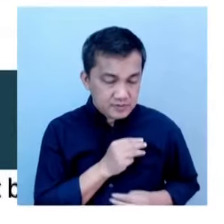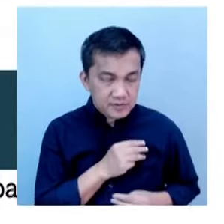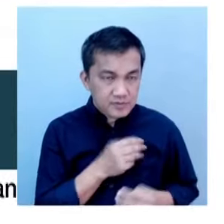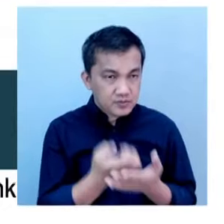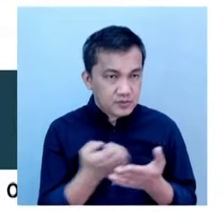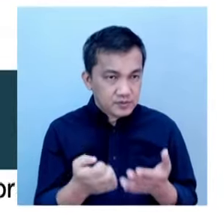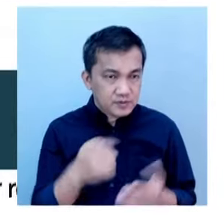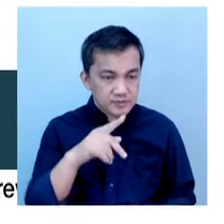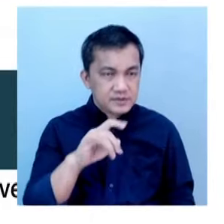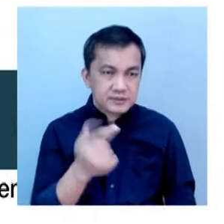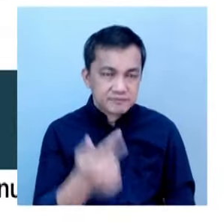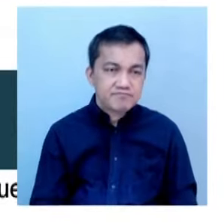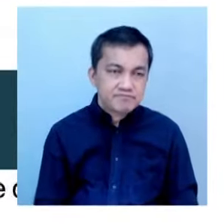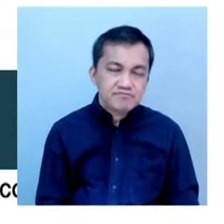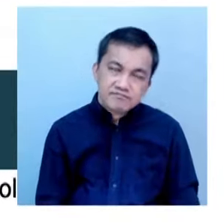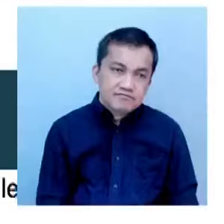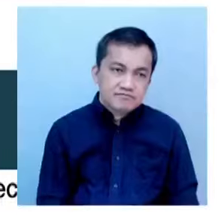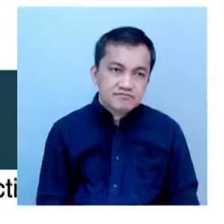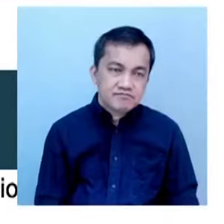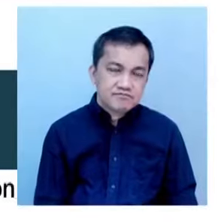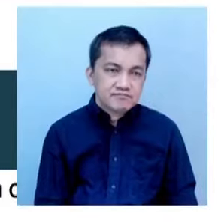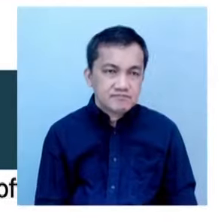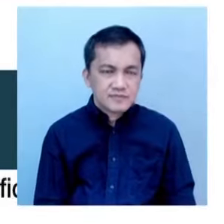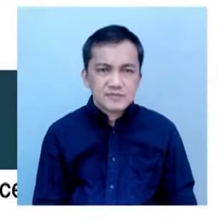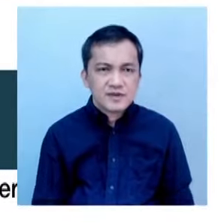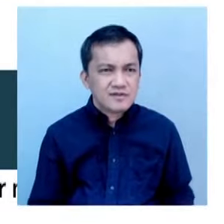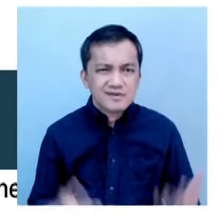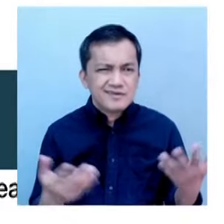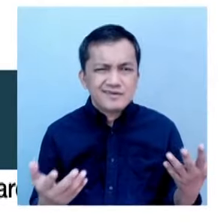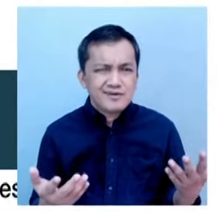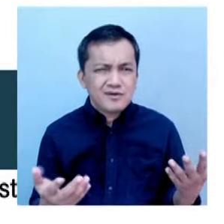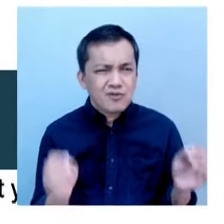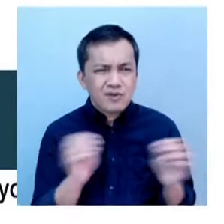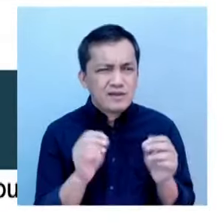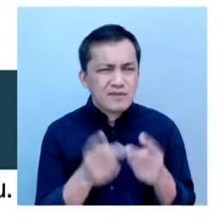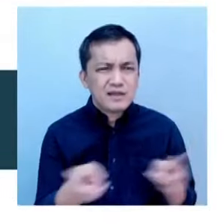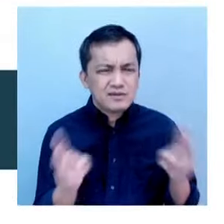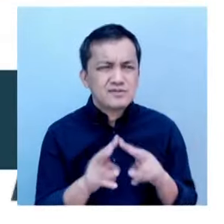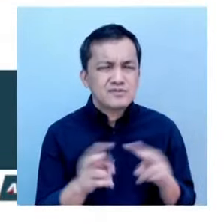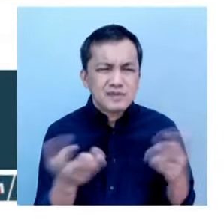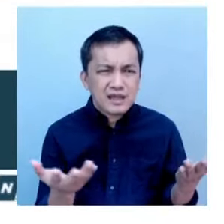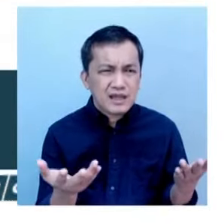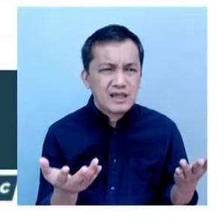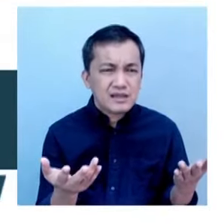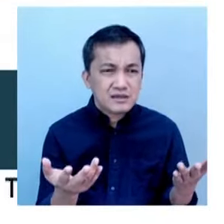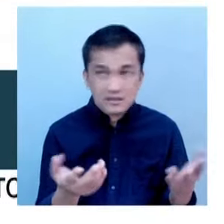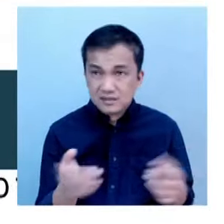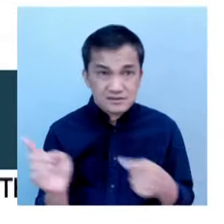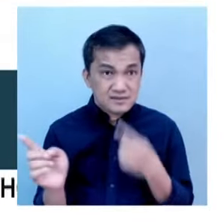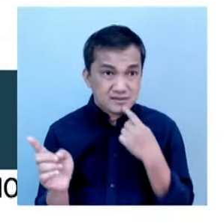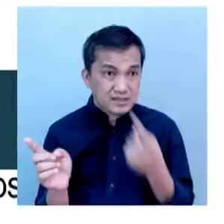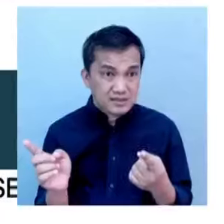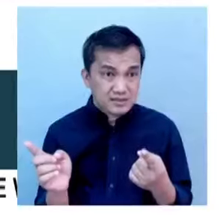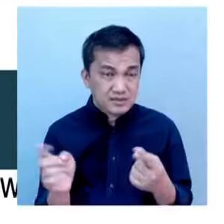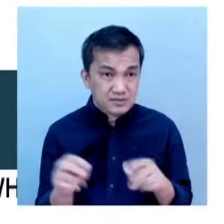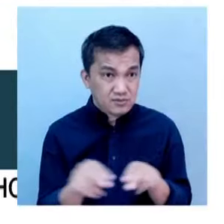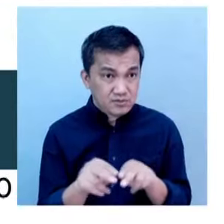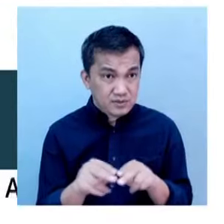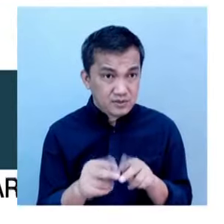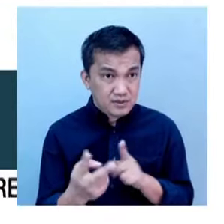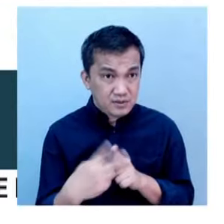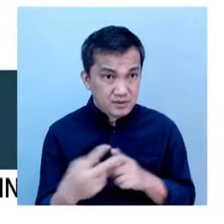the Coast Guard. Mm. So it doesn't make sense. I don't know. Is he saying that it's normal to